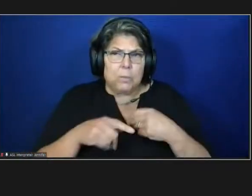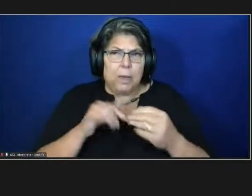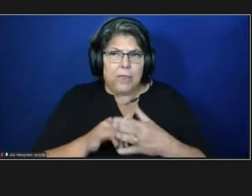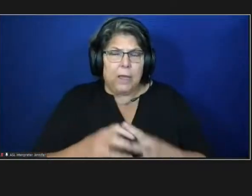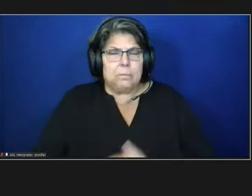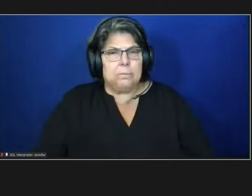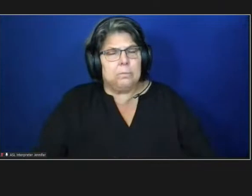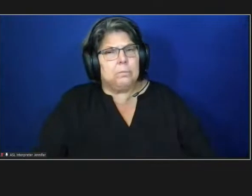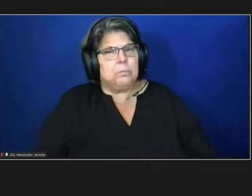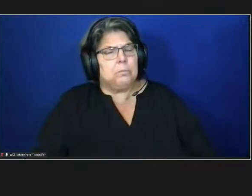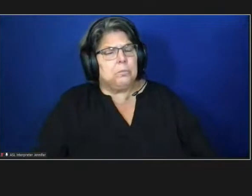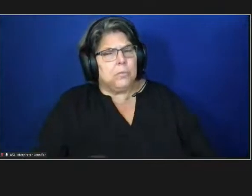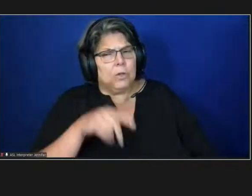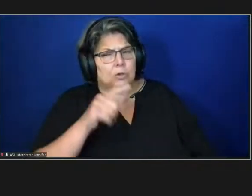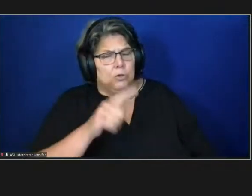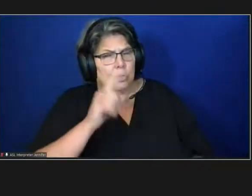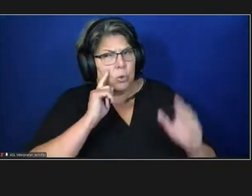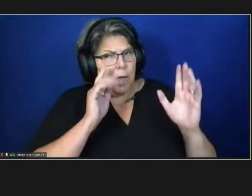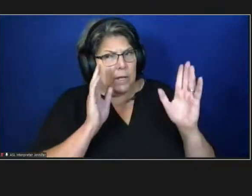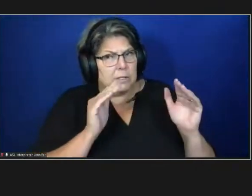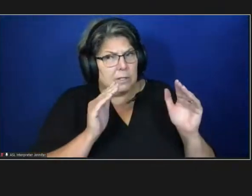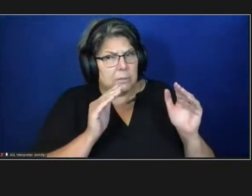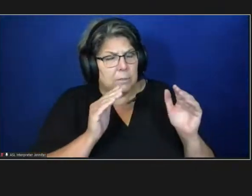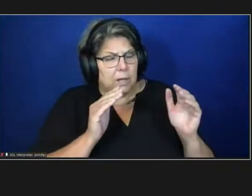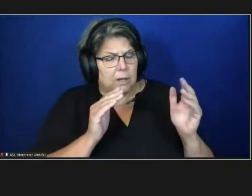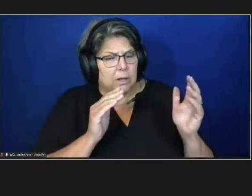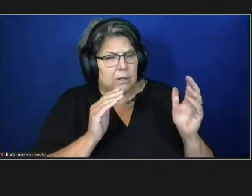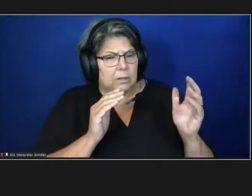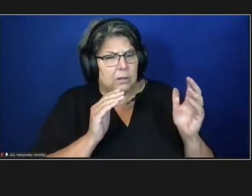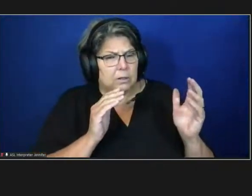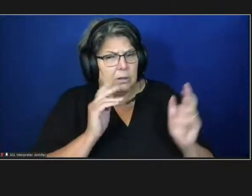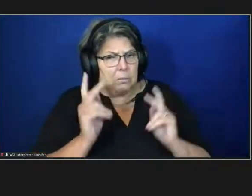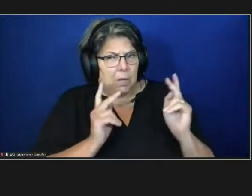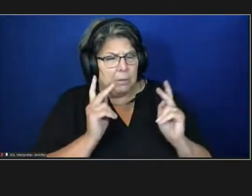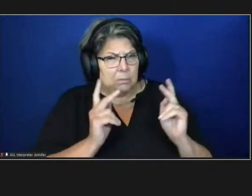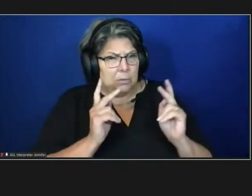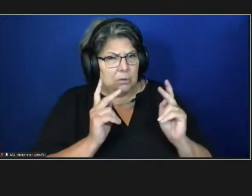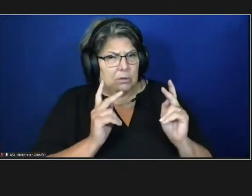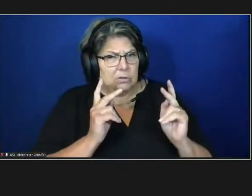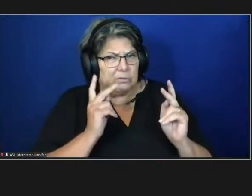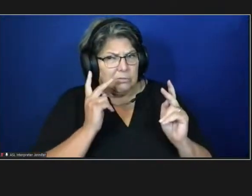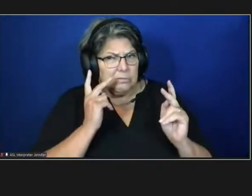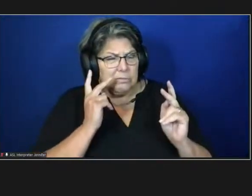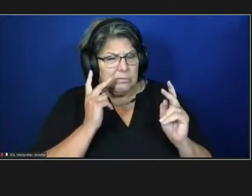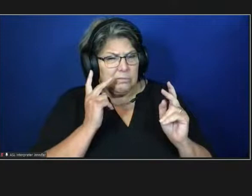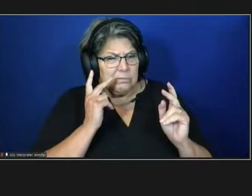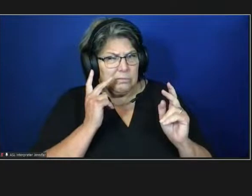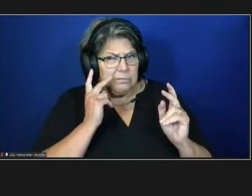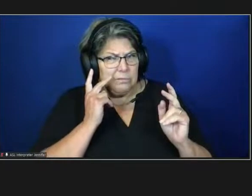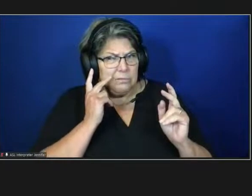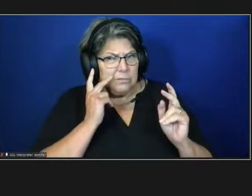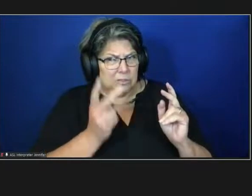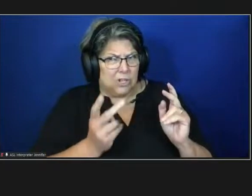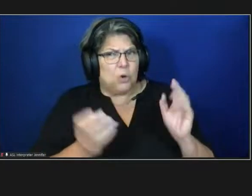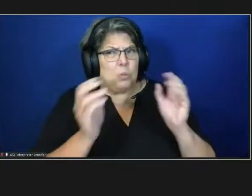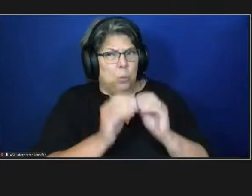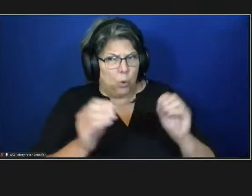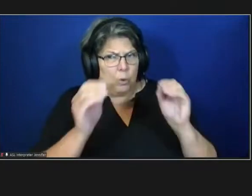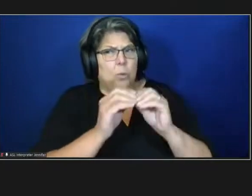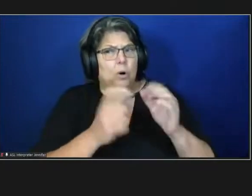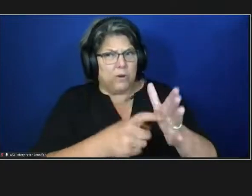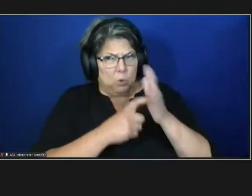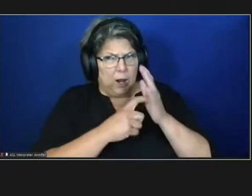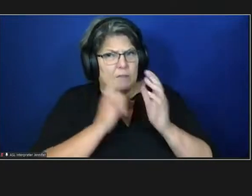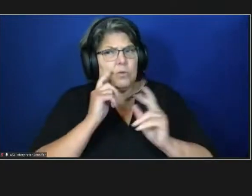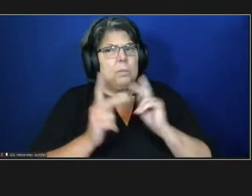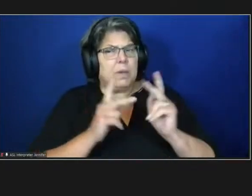And you would anticipate people seeing increasing vaccine mandates or